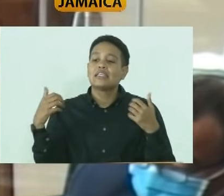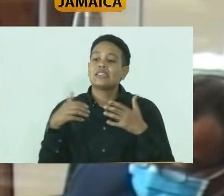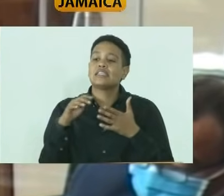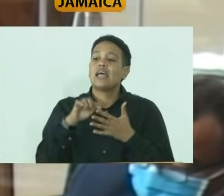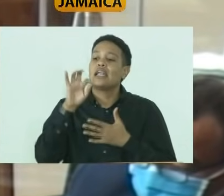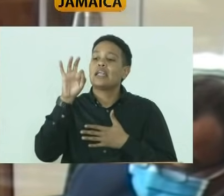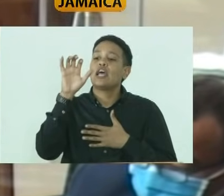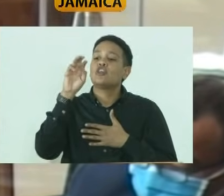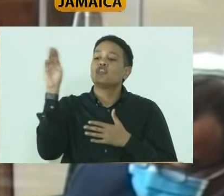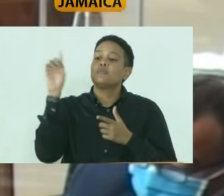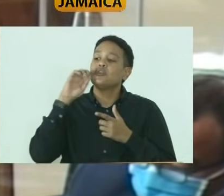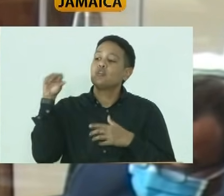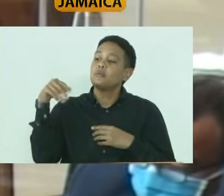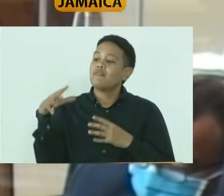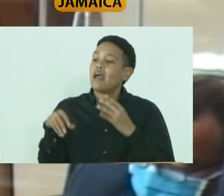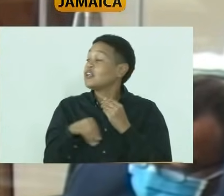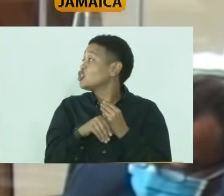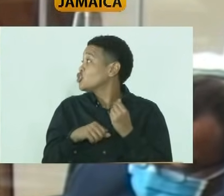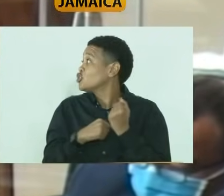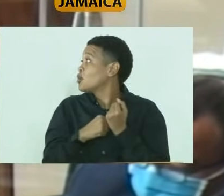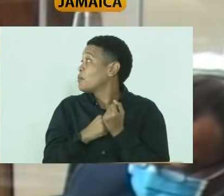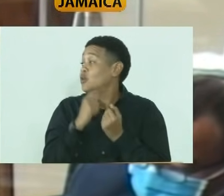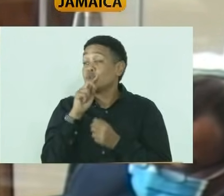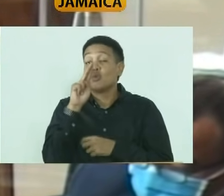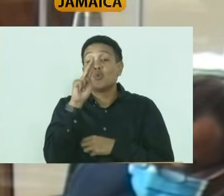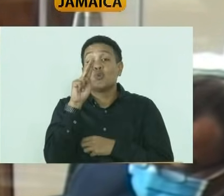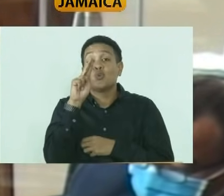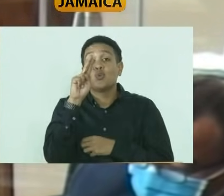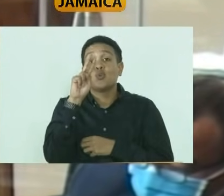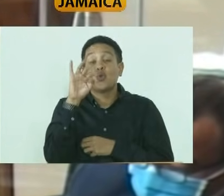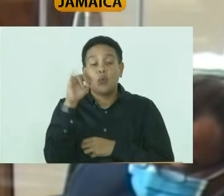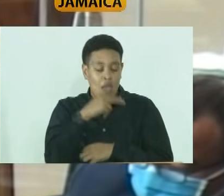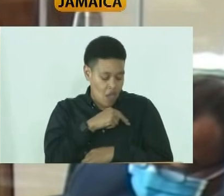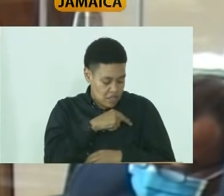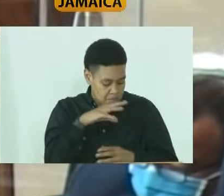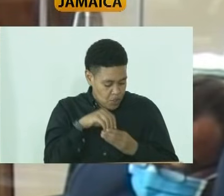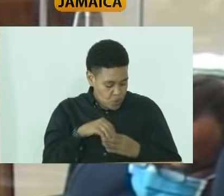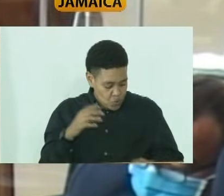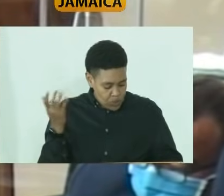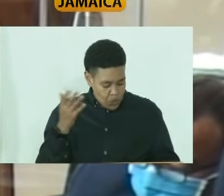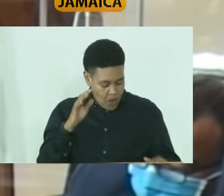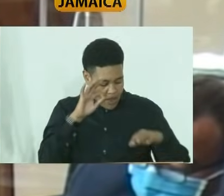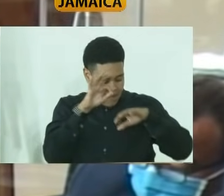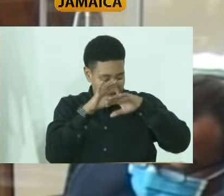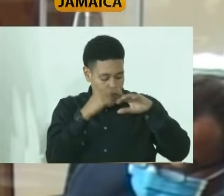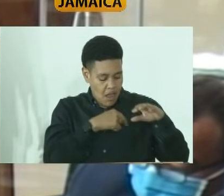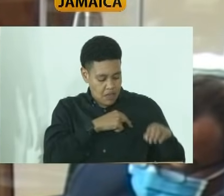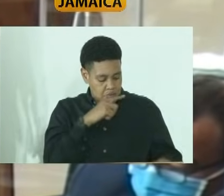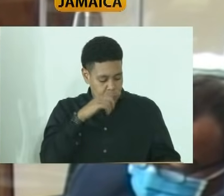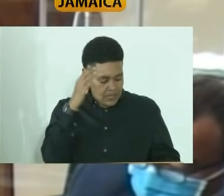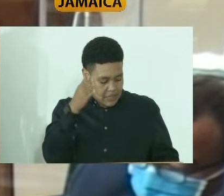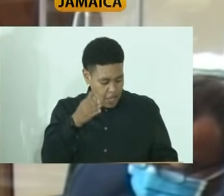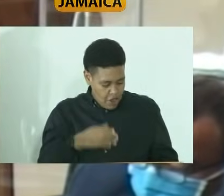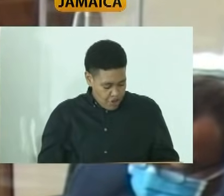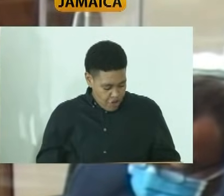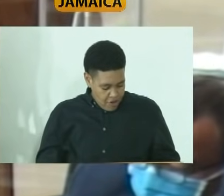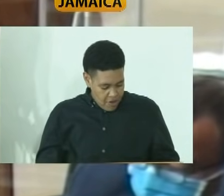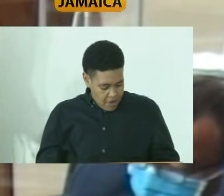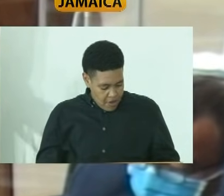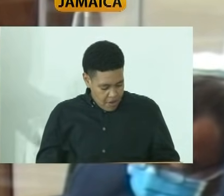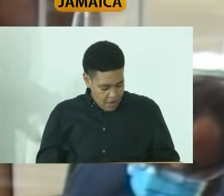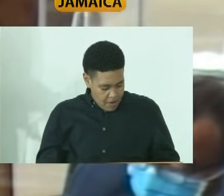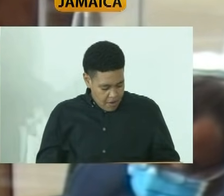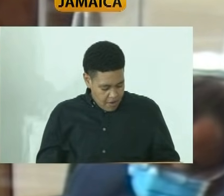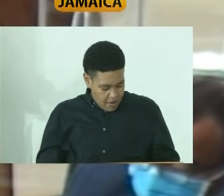additional subvention support to the University Hospital of the West Indies, inclusive of the field hospital there, among other